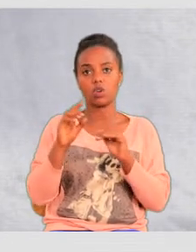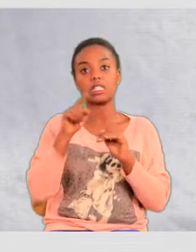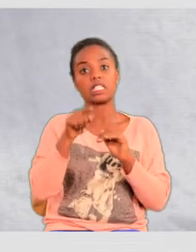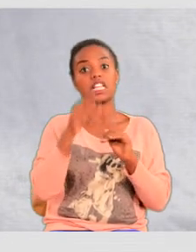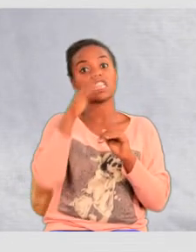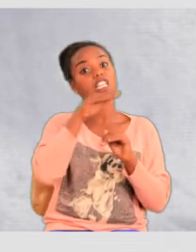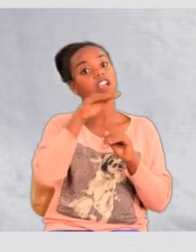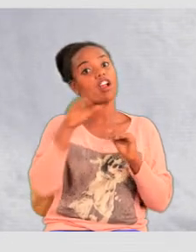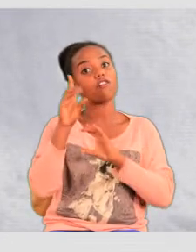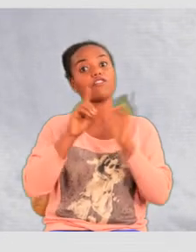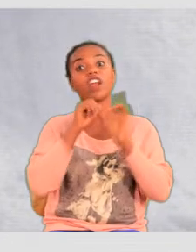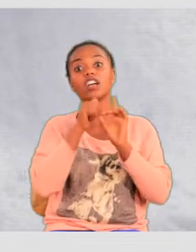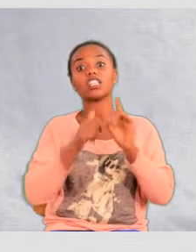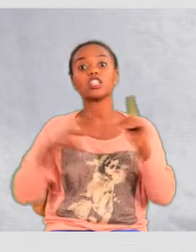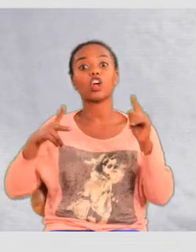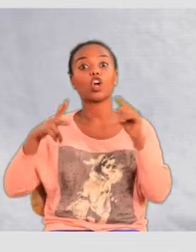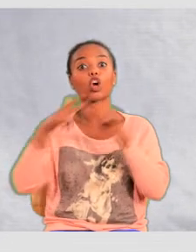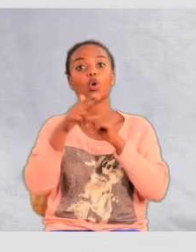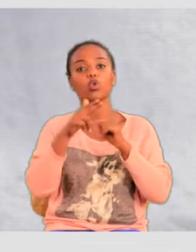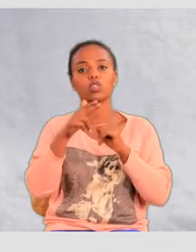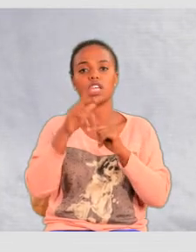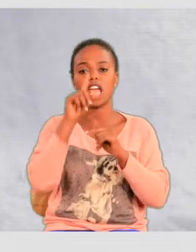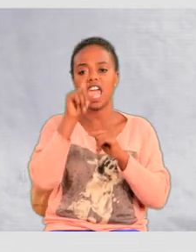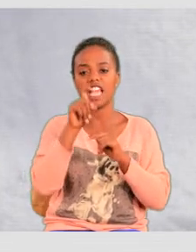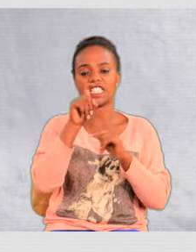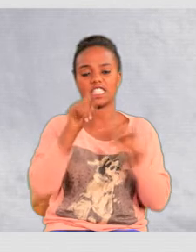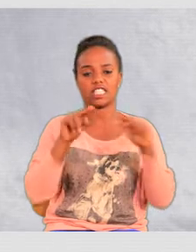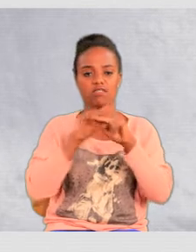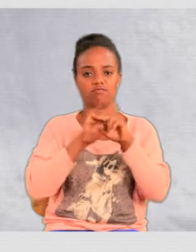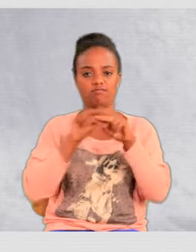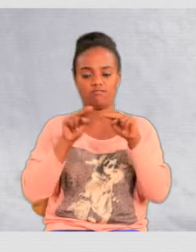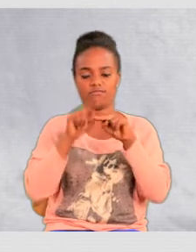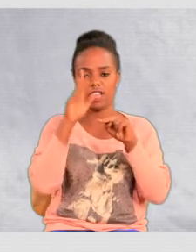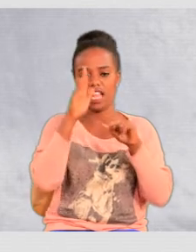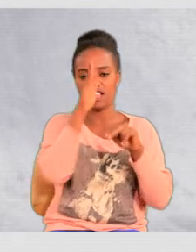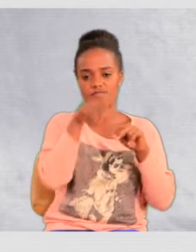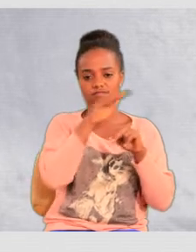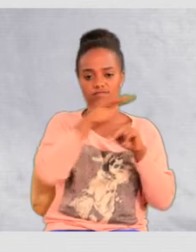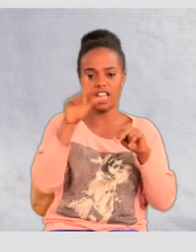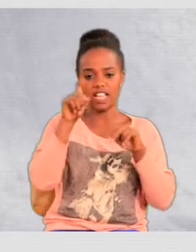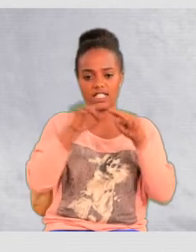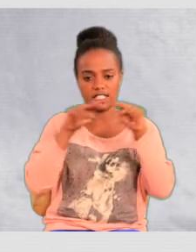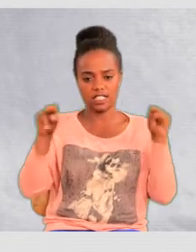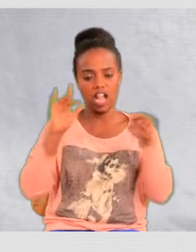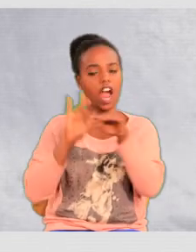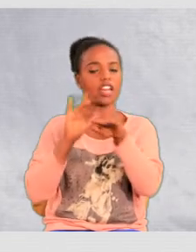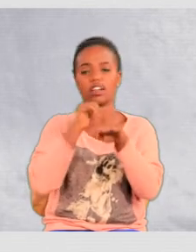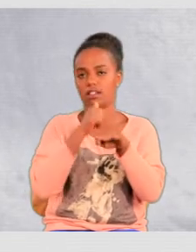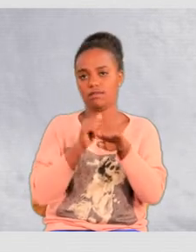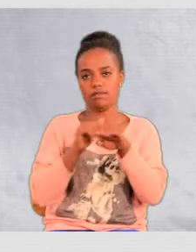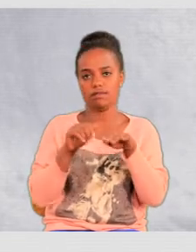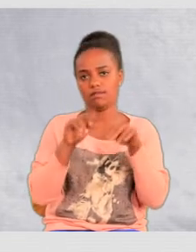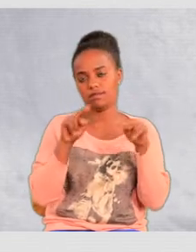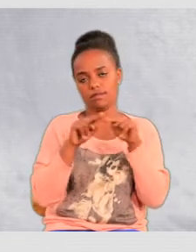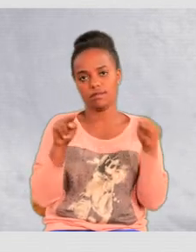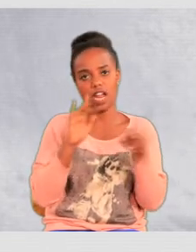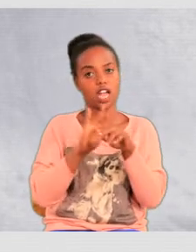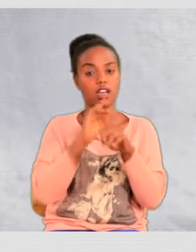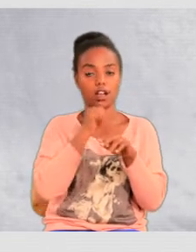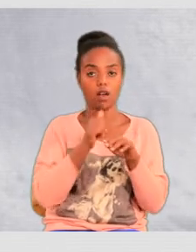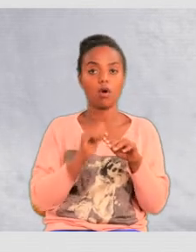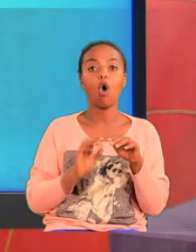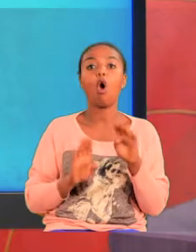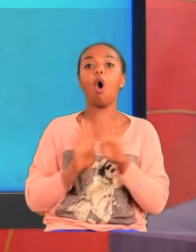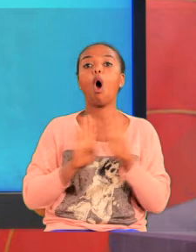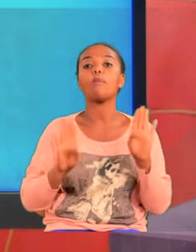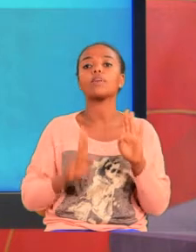x-axis. Does not have a root. That means x squared plus x plus 1 is equal to 0 has no root. It doesn't cross x-axis. And it opens